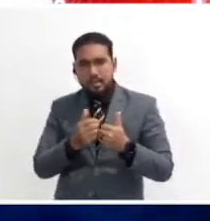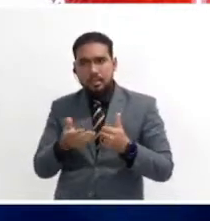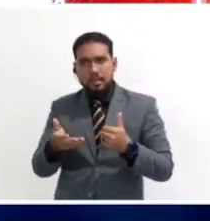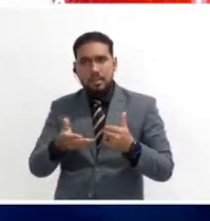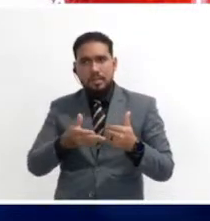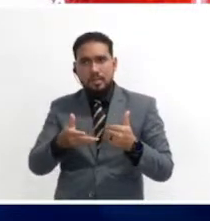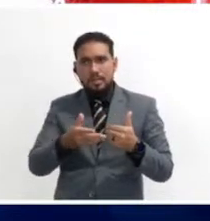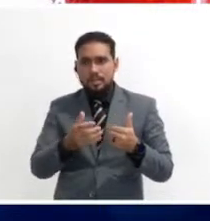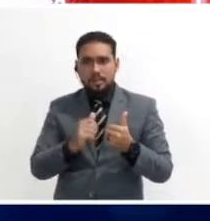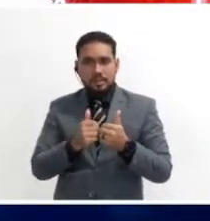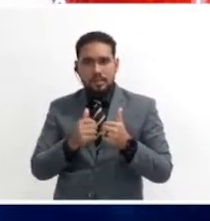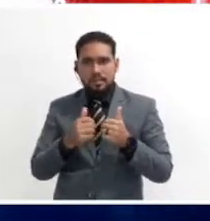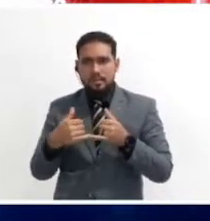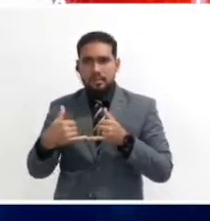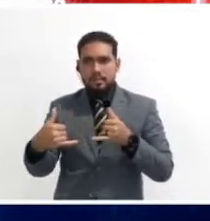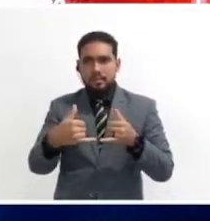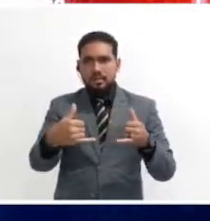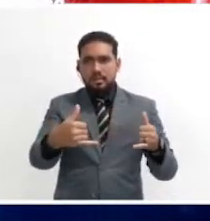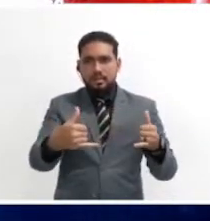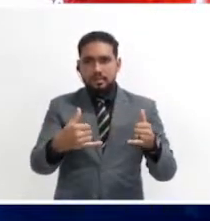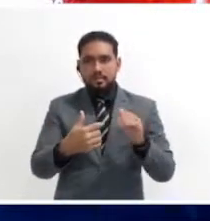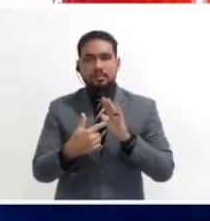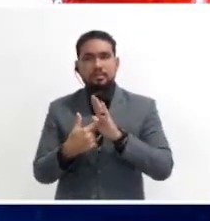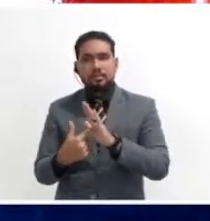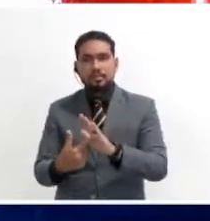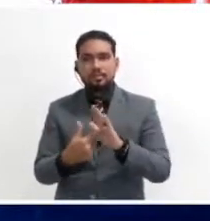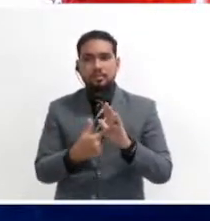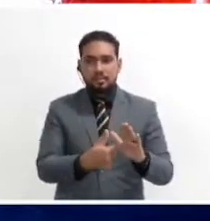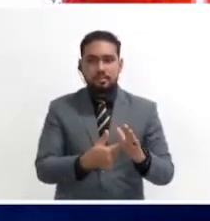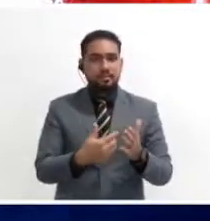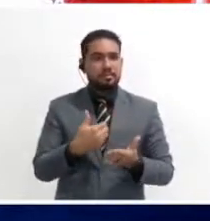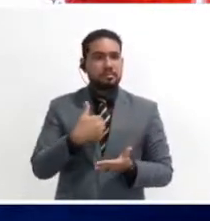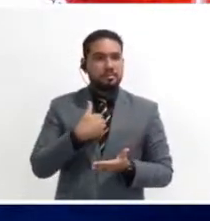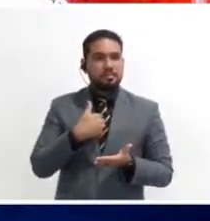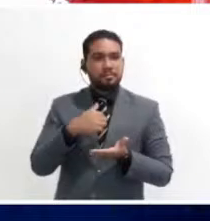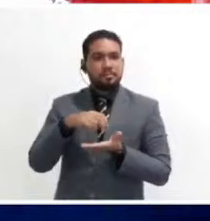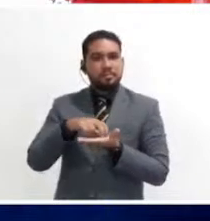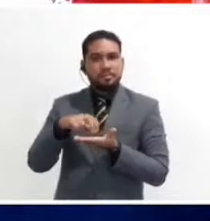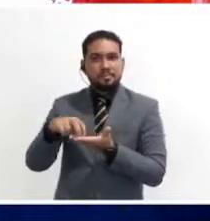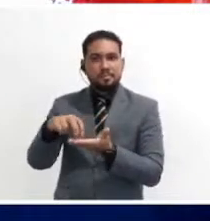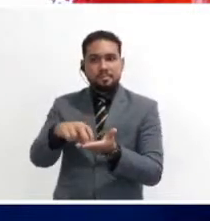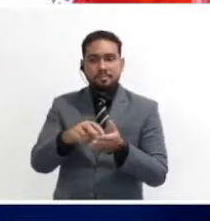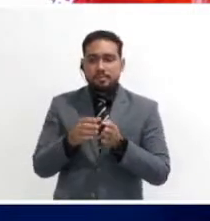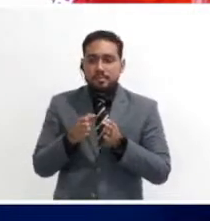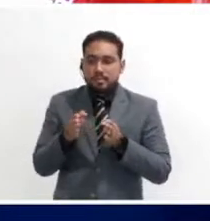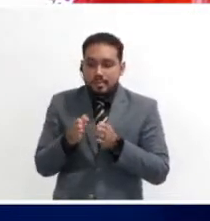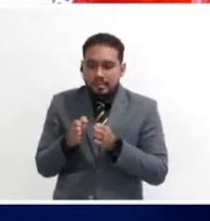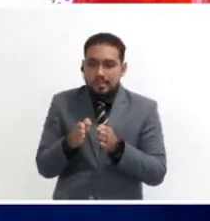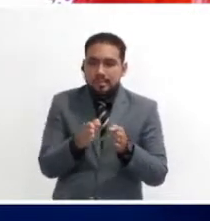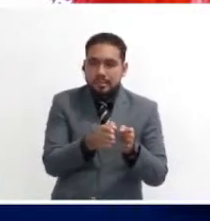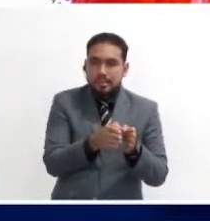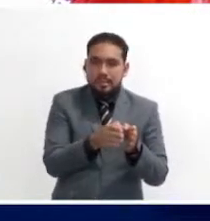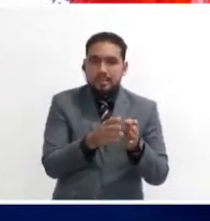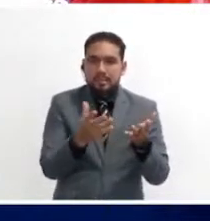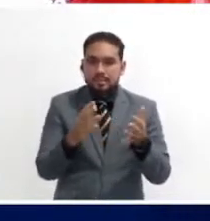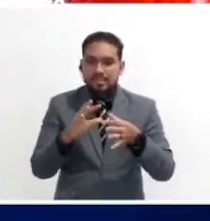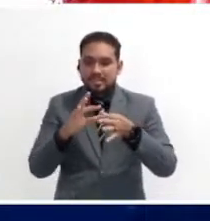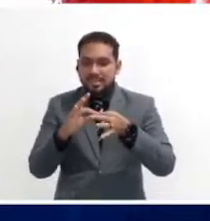very small diameter wire and bonding it to a bond pad on the chip and at the other end